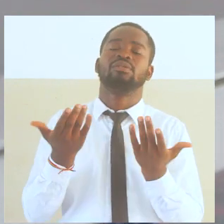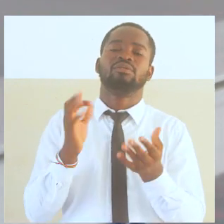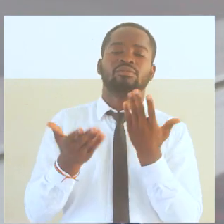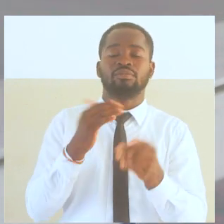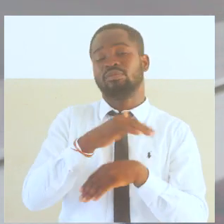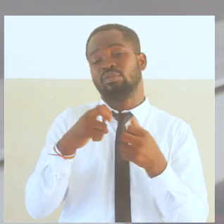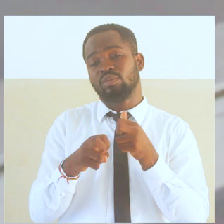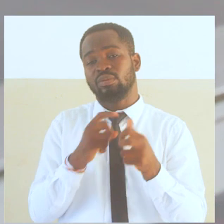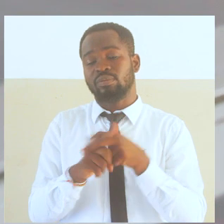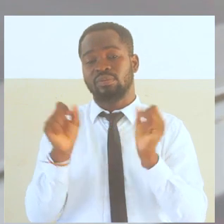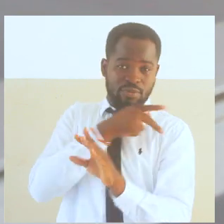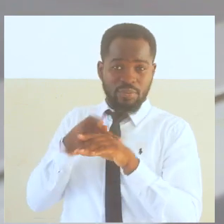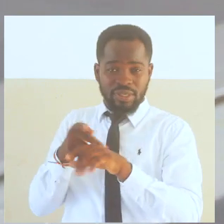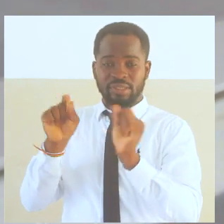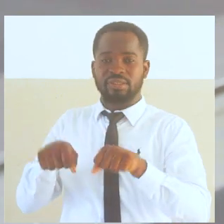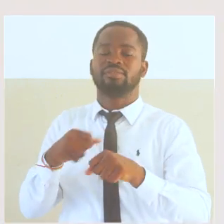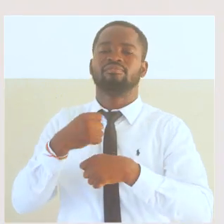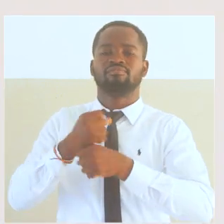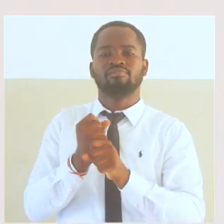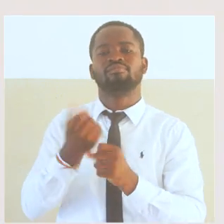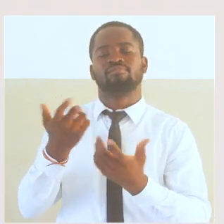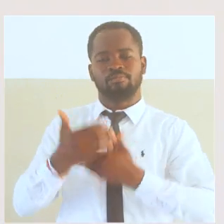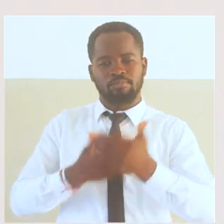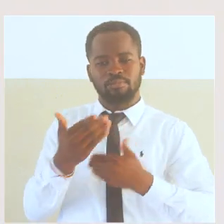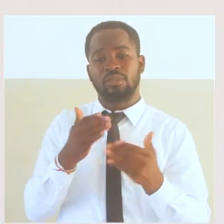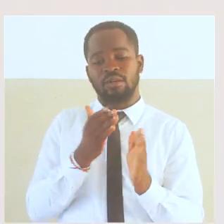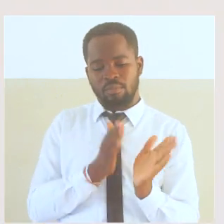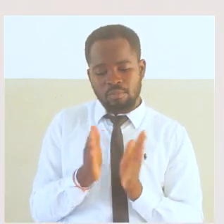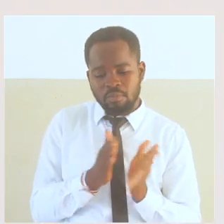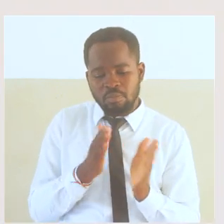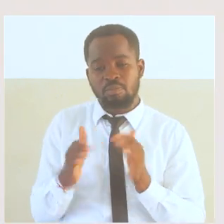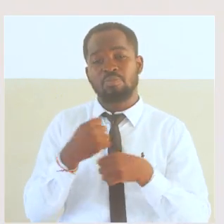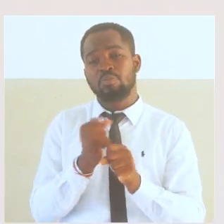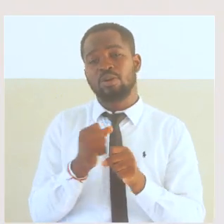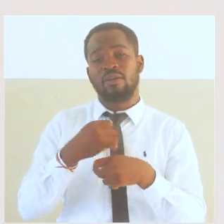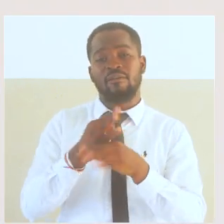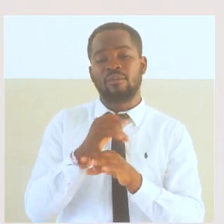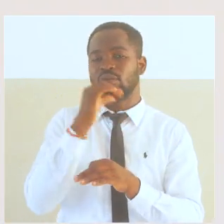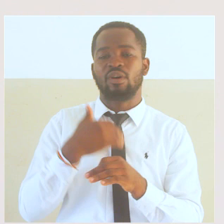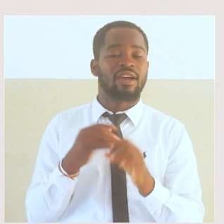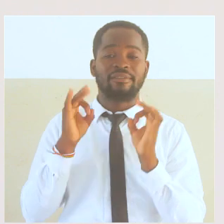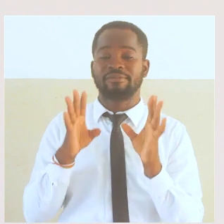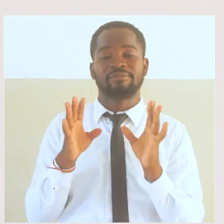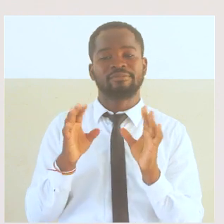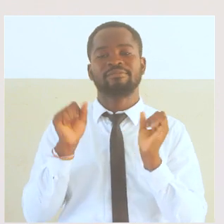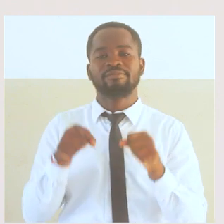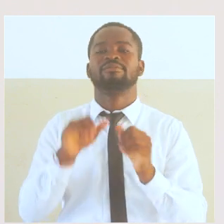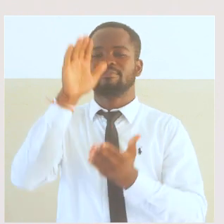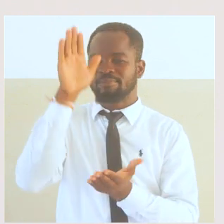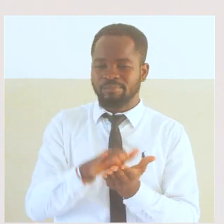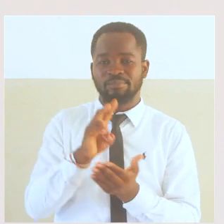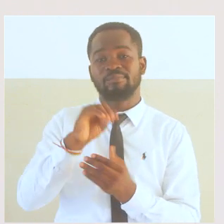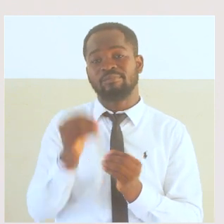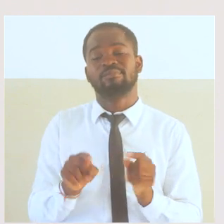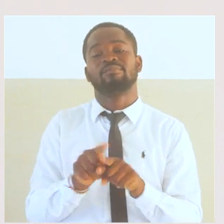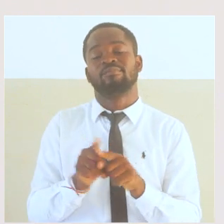neural tube, so you don't have any defects. Every female of childbearing age, as soon as the girl starts menstruating, the child can